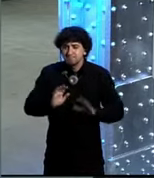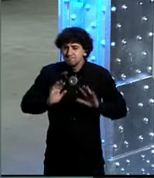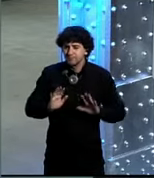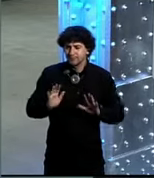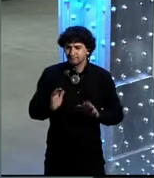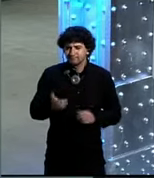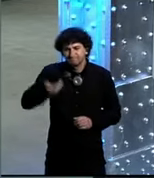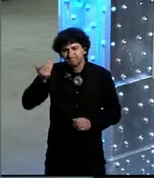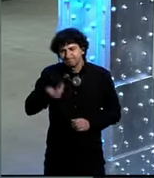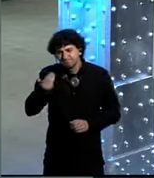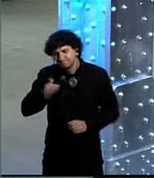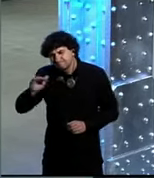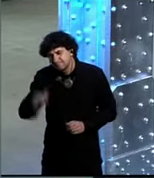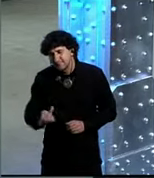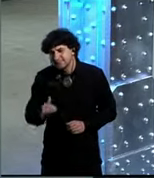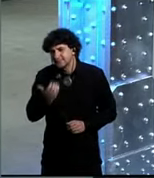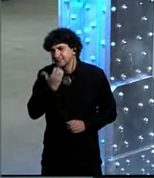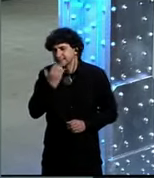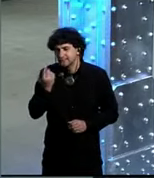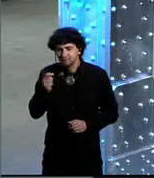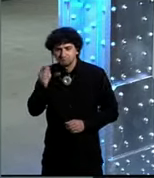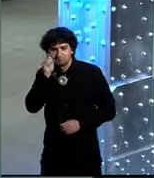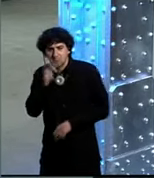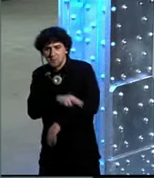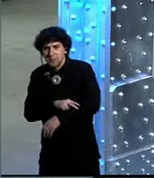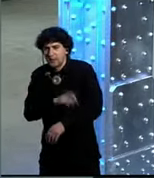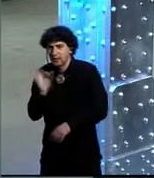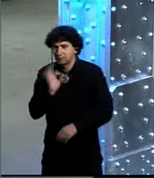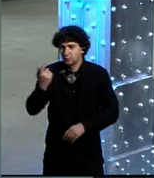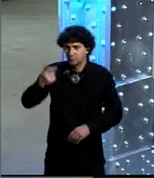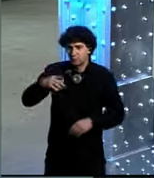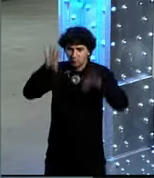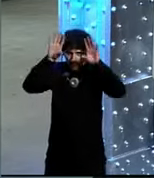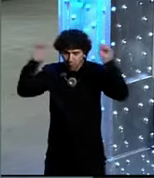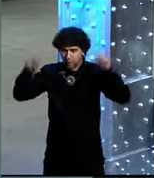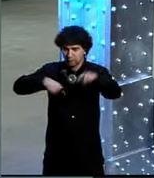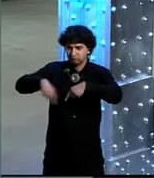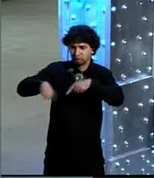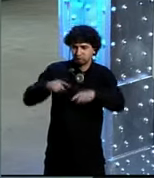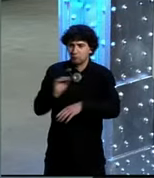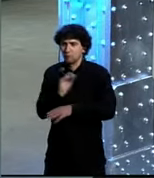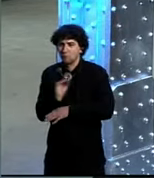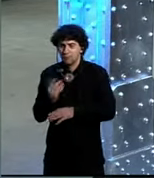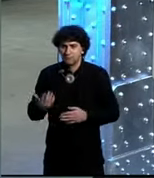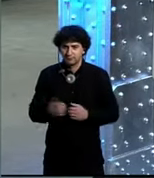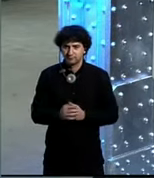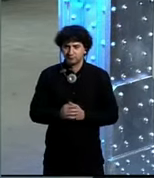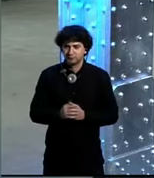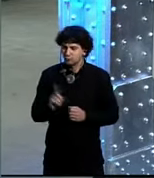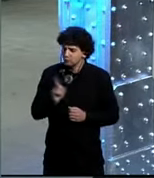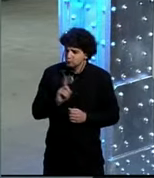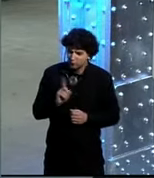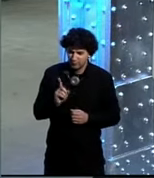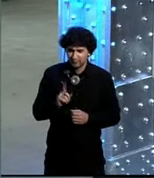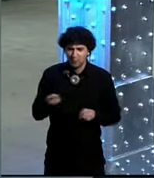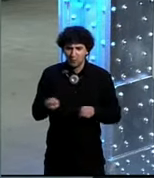police or a roadblock and trying to stop people from going down a not so desired route. It's more about being a shepherd of sorts,